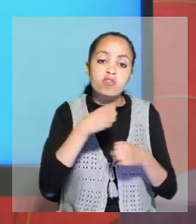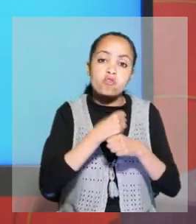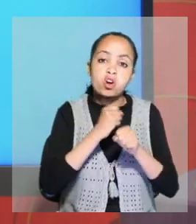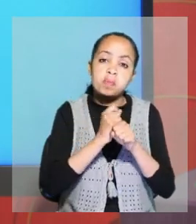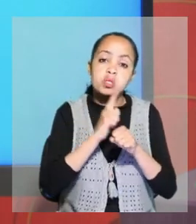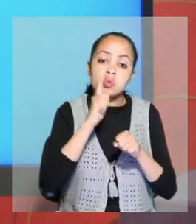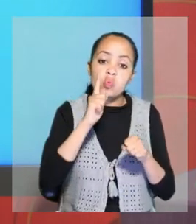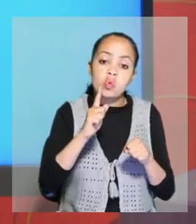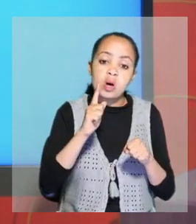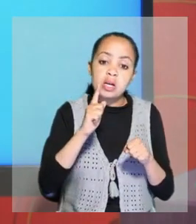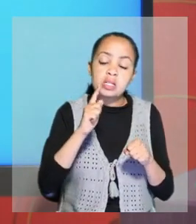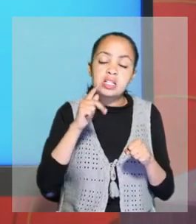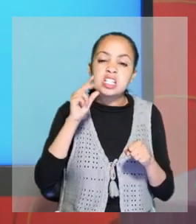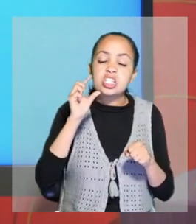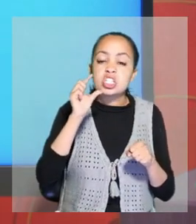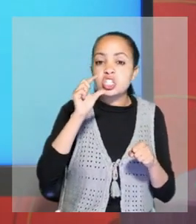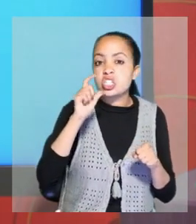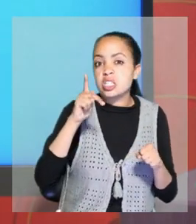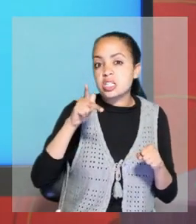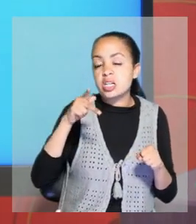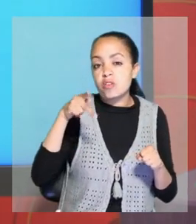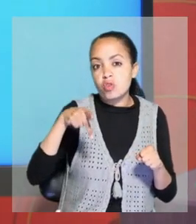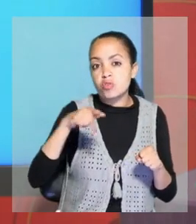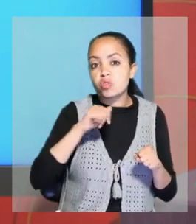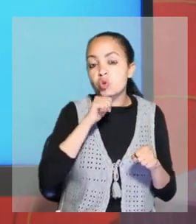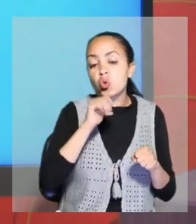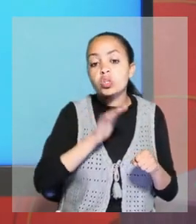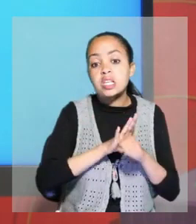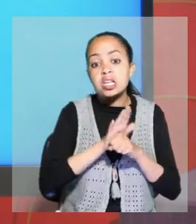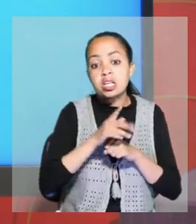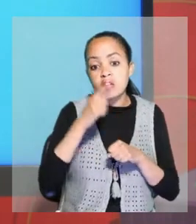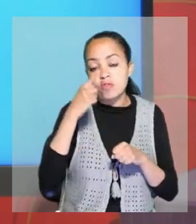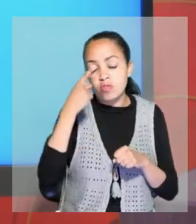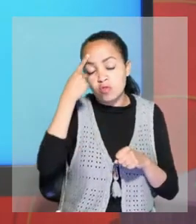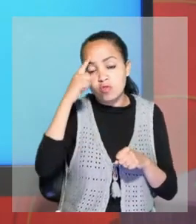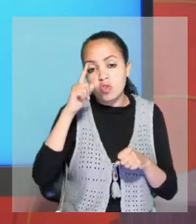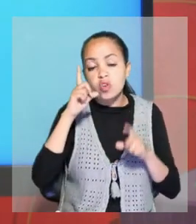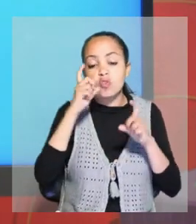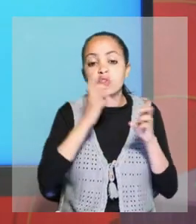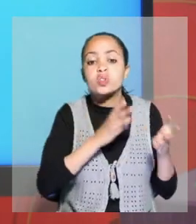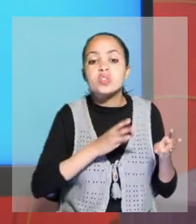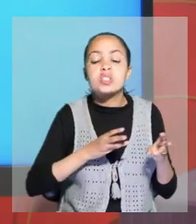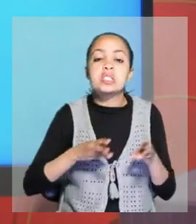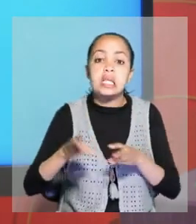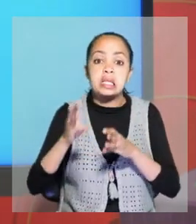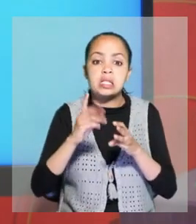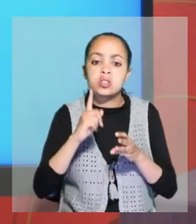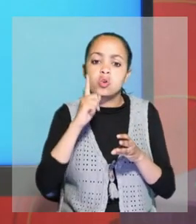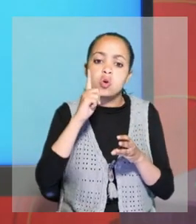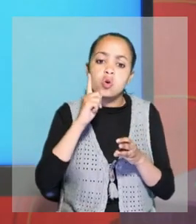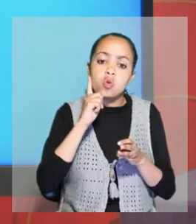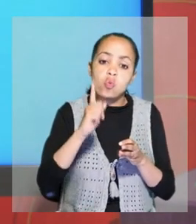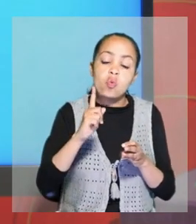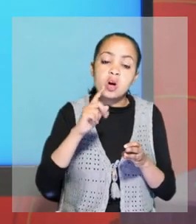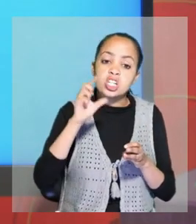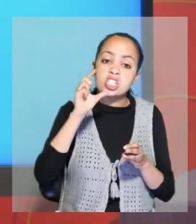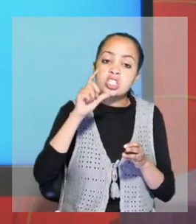forms 1-glycyrrhizphosphate, which is not enough for synthesis of glucose, and again